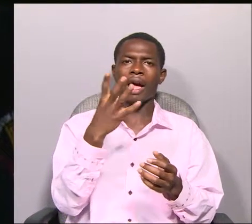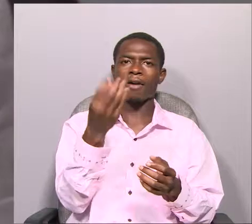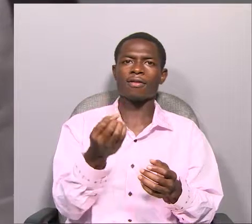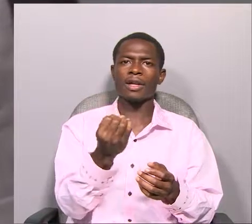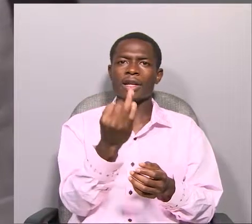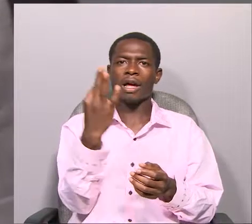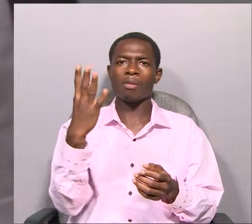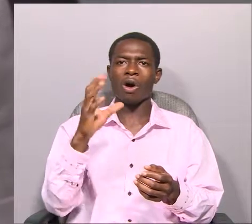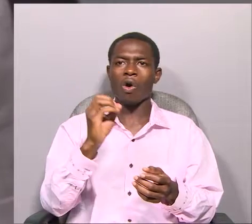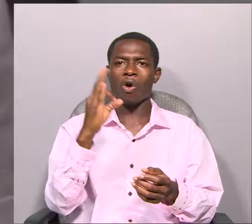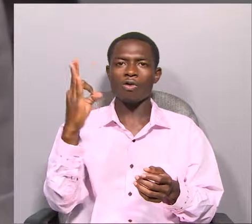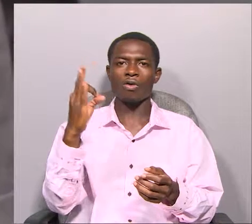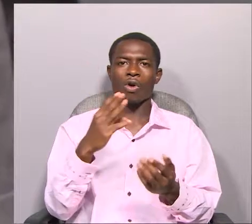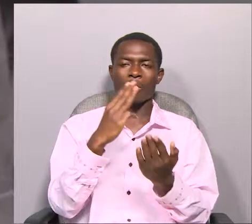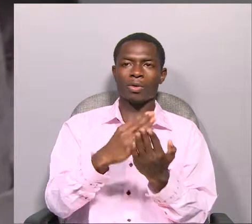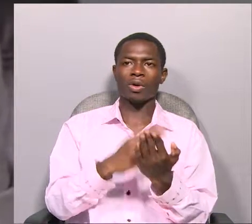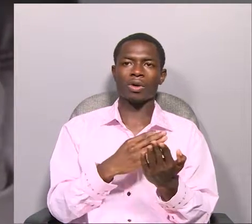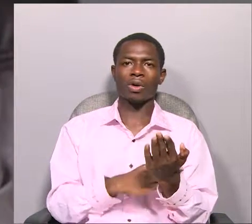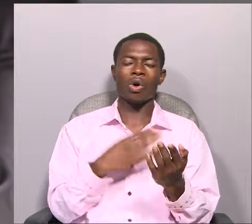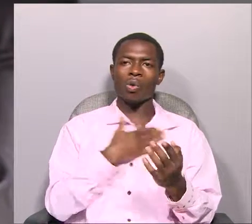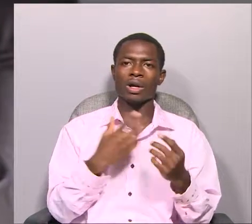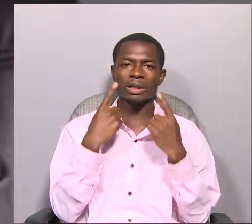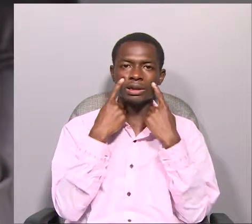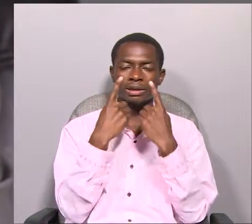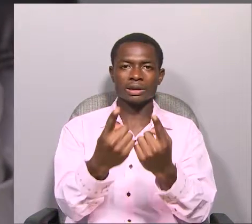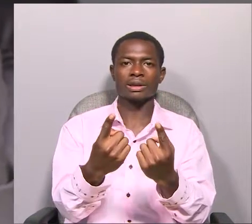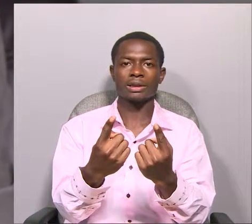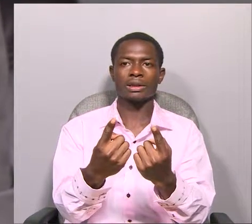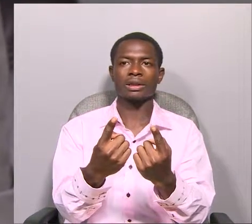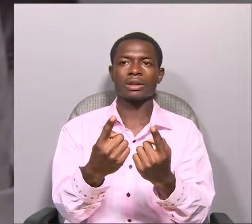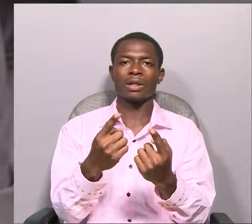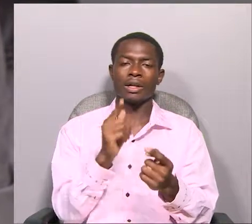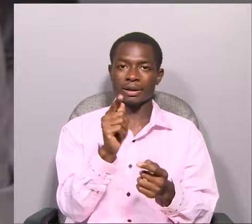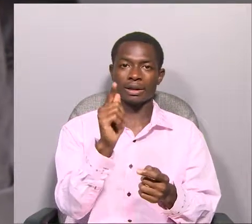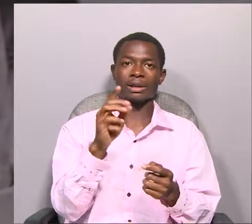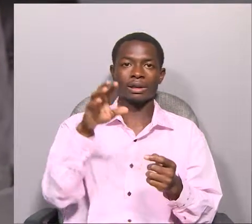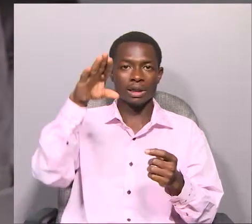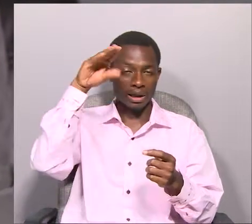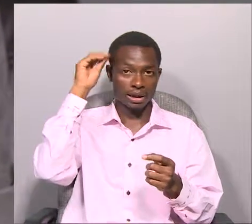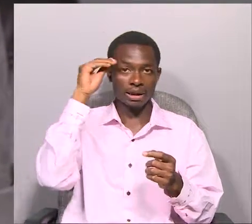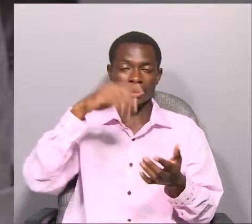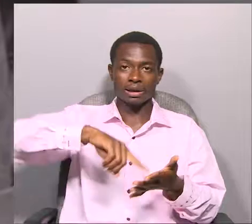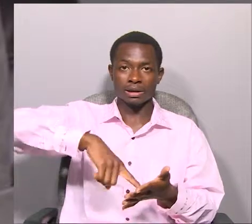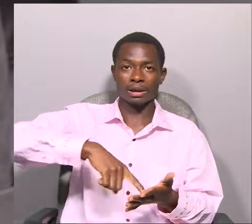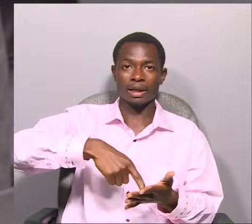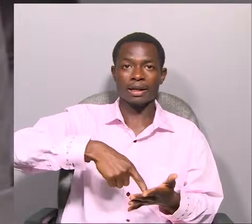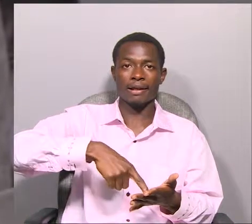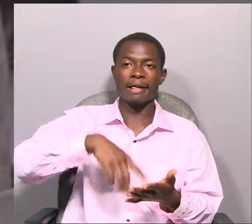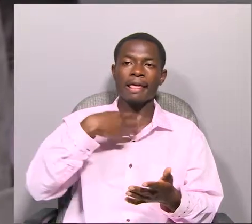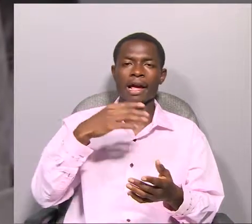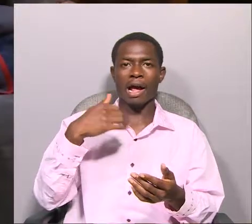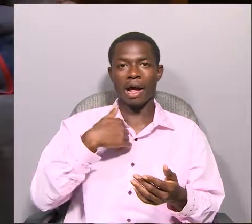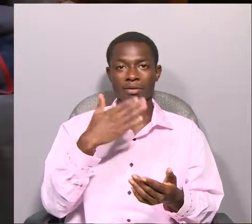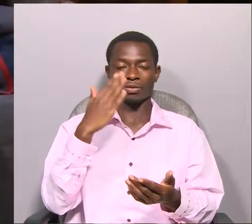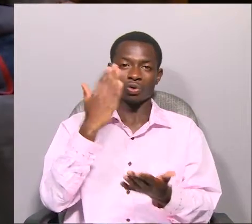of programs that you would want to see at these vocational centers, and I'm